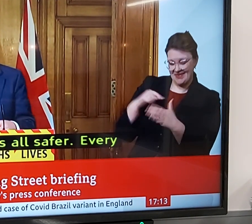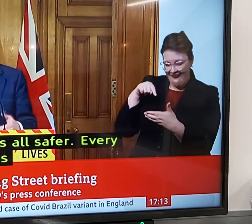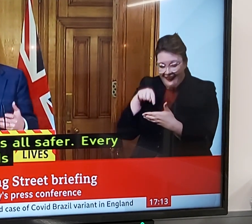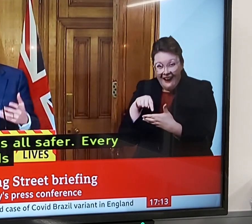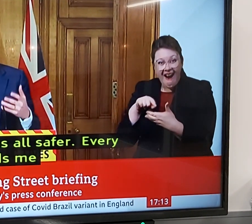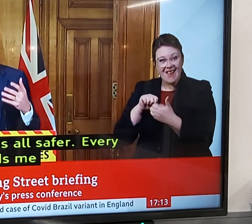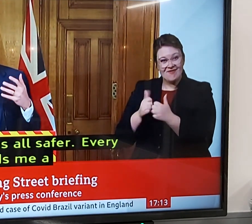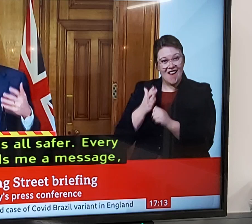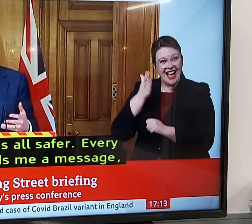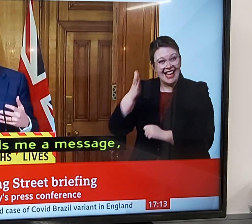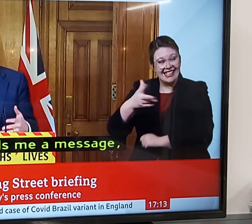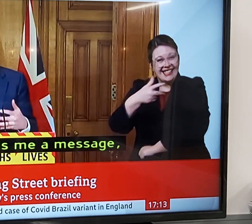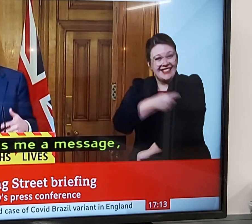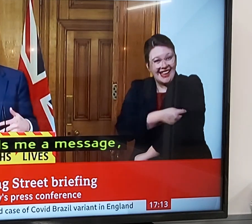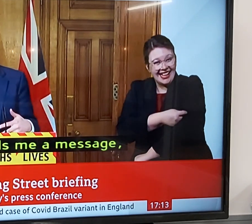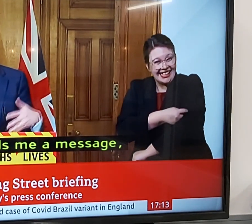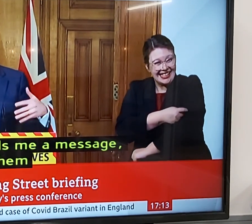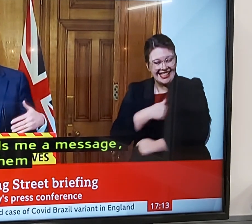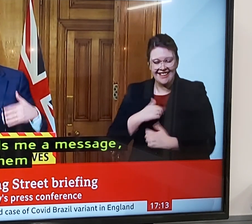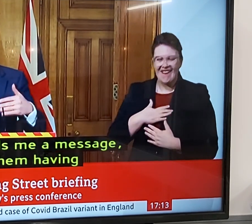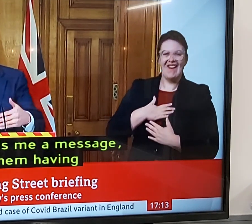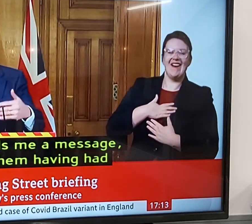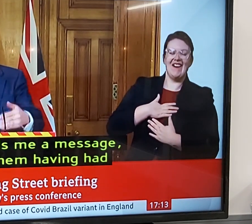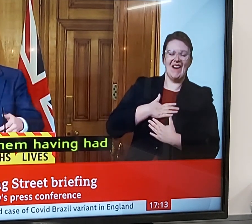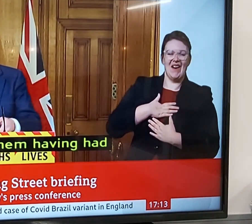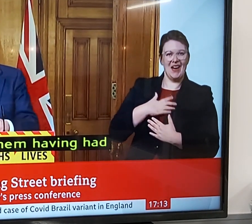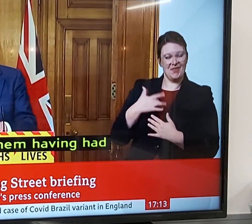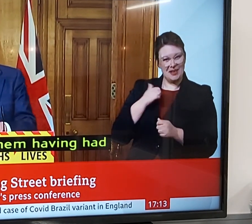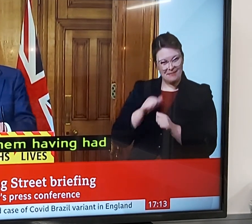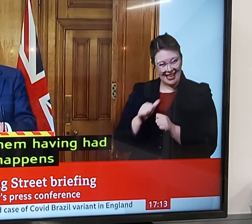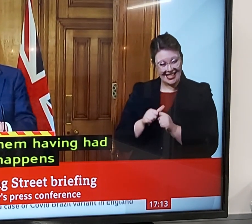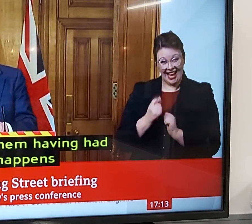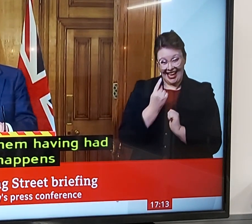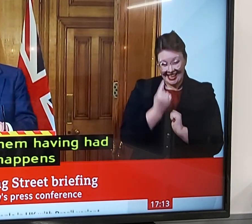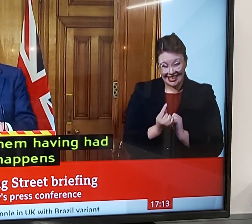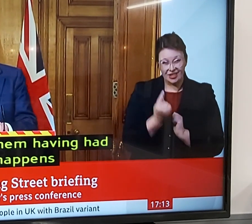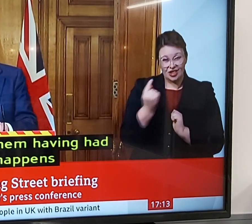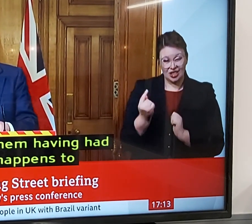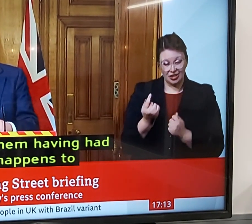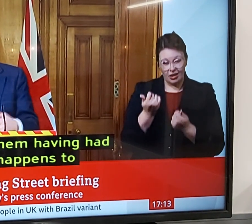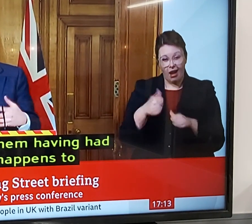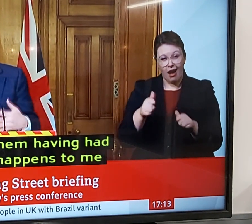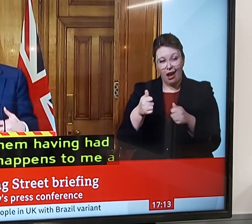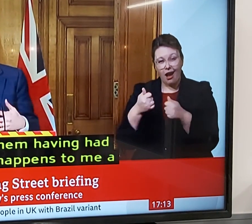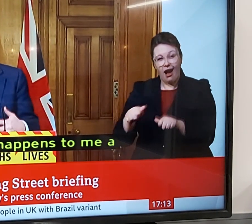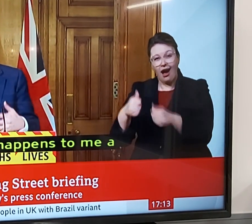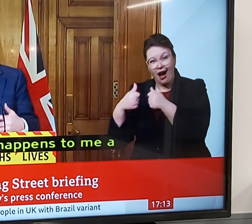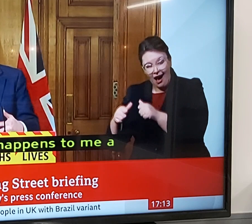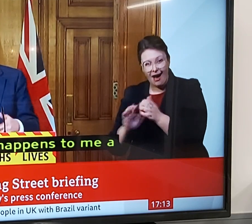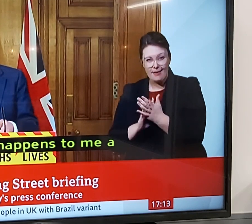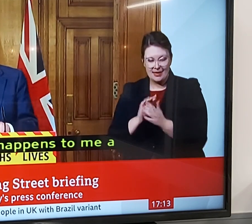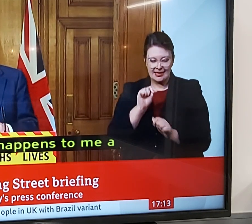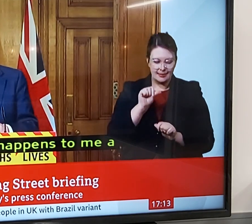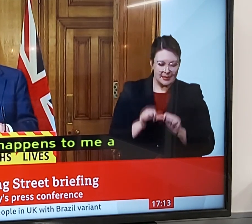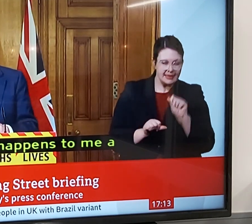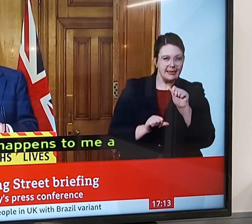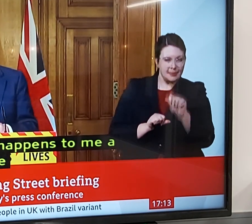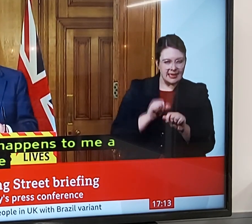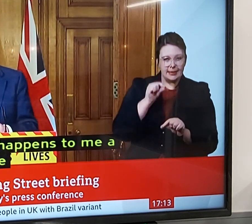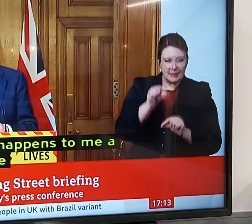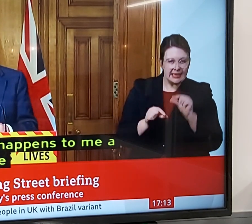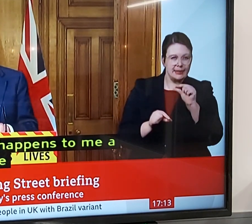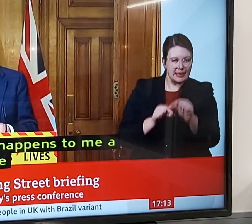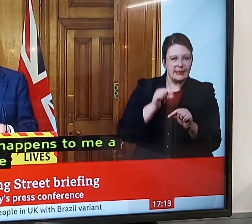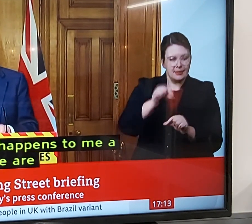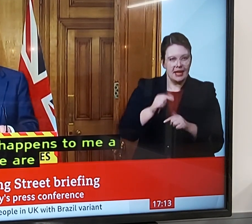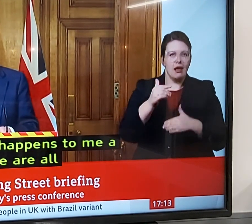lot, I know that we're all one step safer, and we're all one step closer to returning